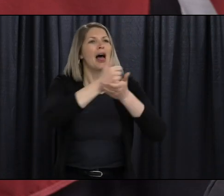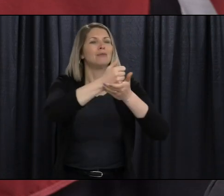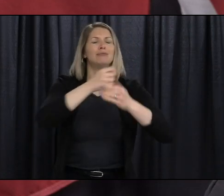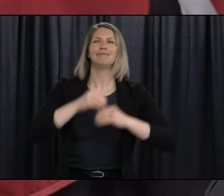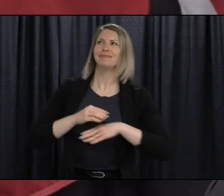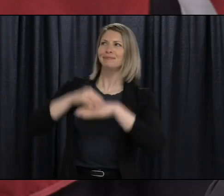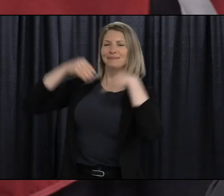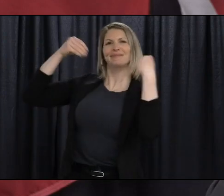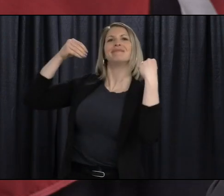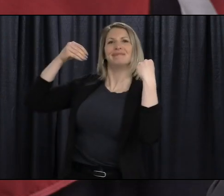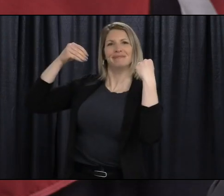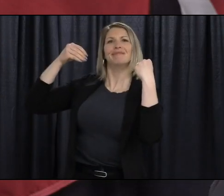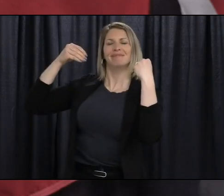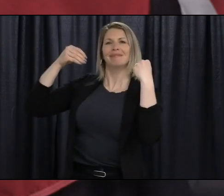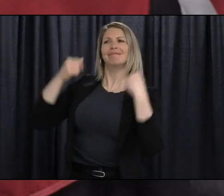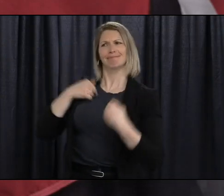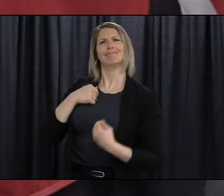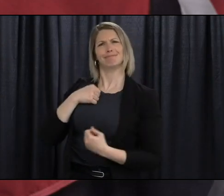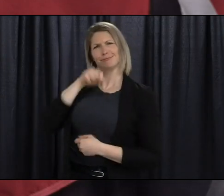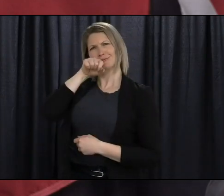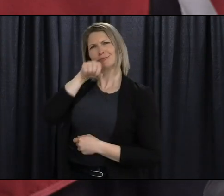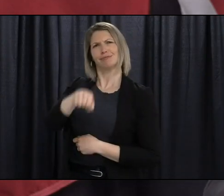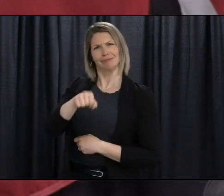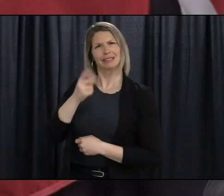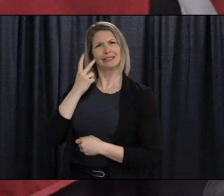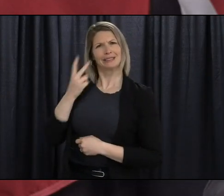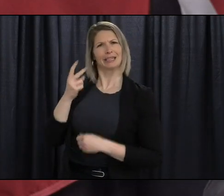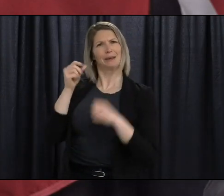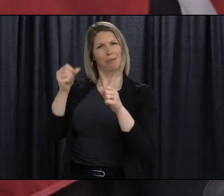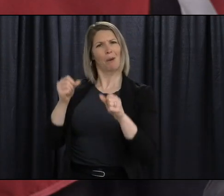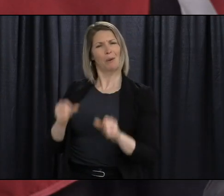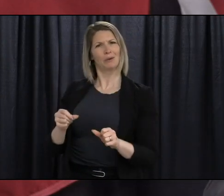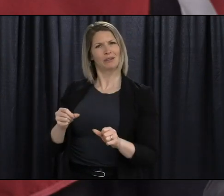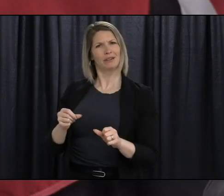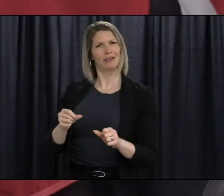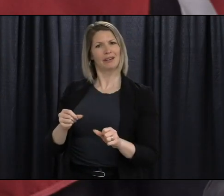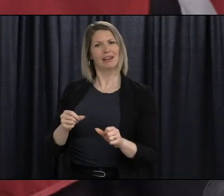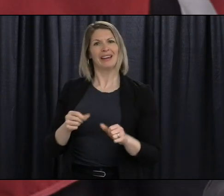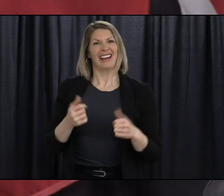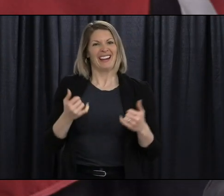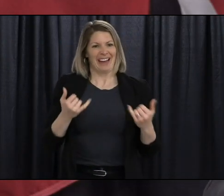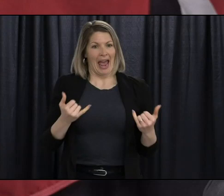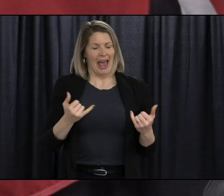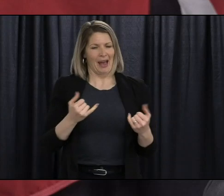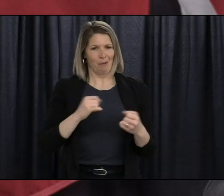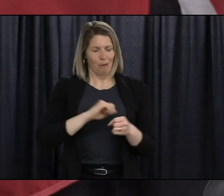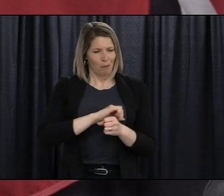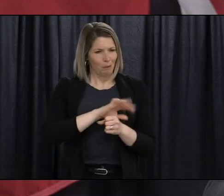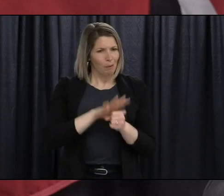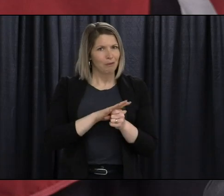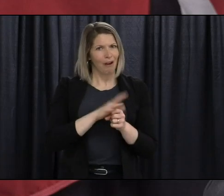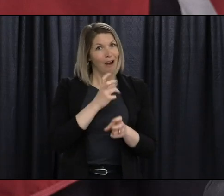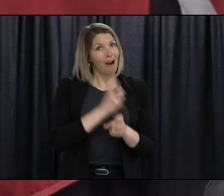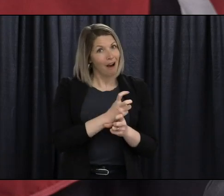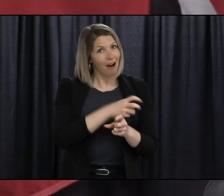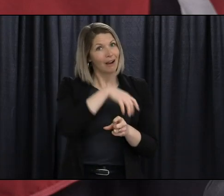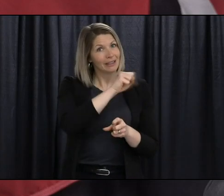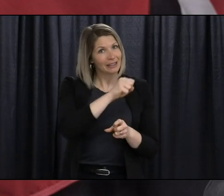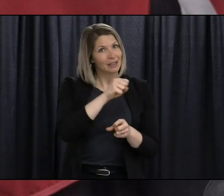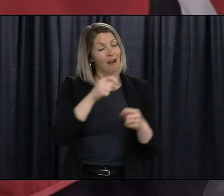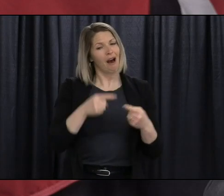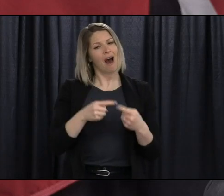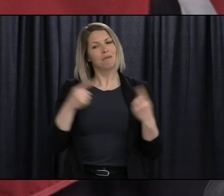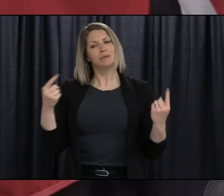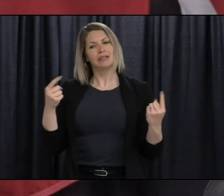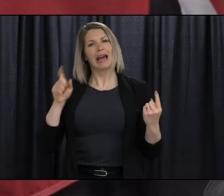society. So it's in times like this, as Dr. Fitzgerald had just said, that it makes us all extremely proud to be a Newfoundlander